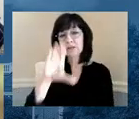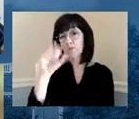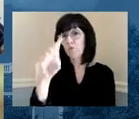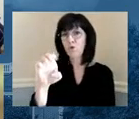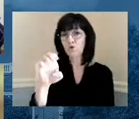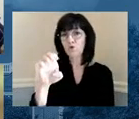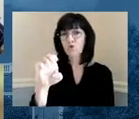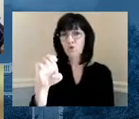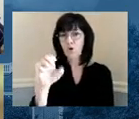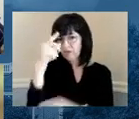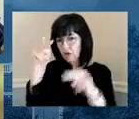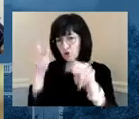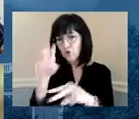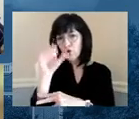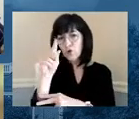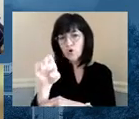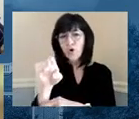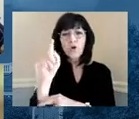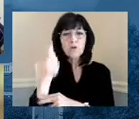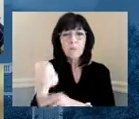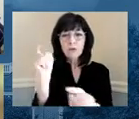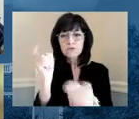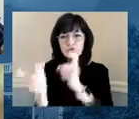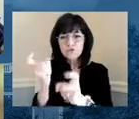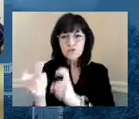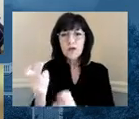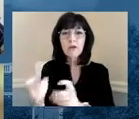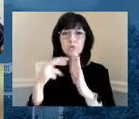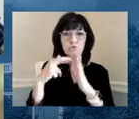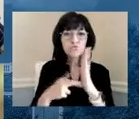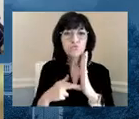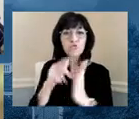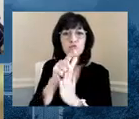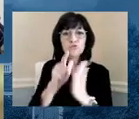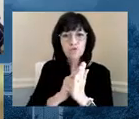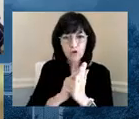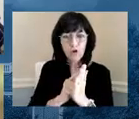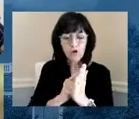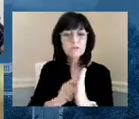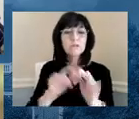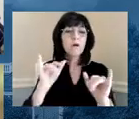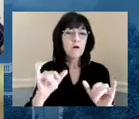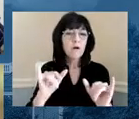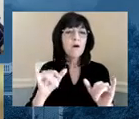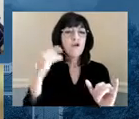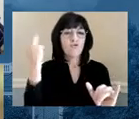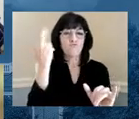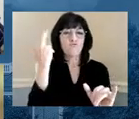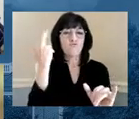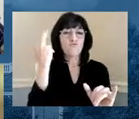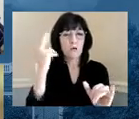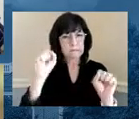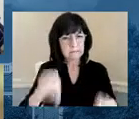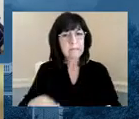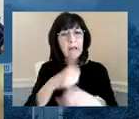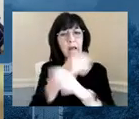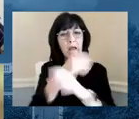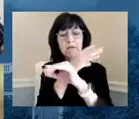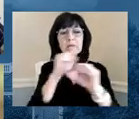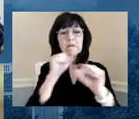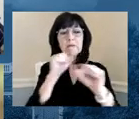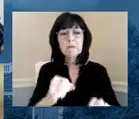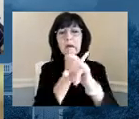more broadly were able to see in record numbers the efficacy and potential that telehealth brings to bear in breaking down barriers